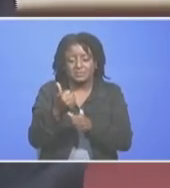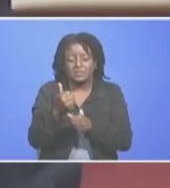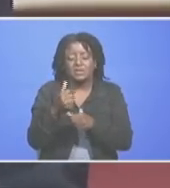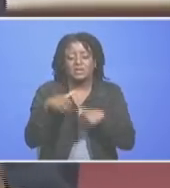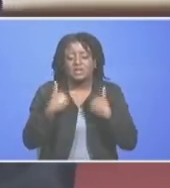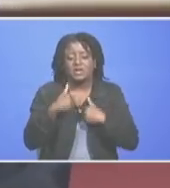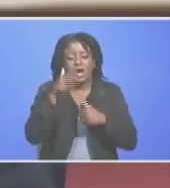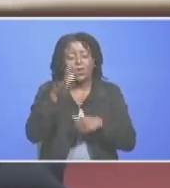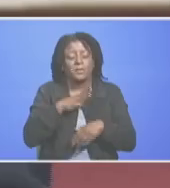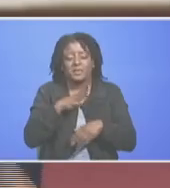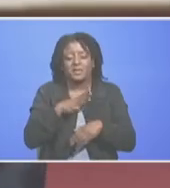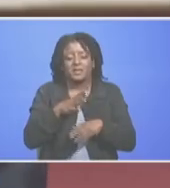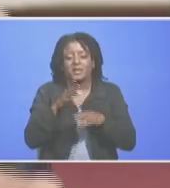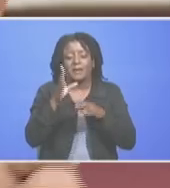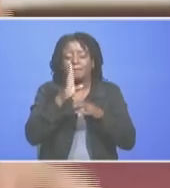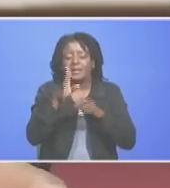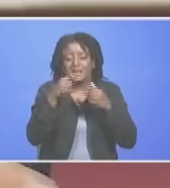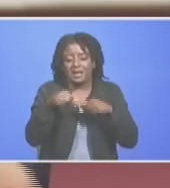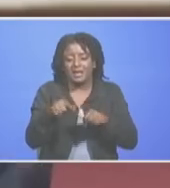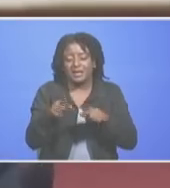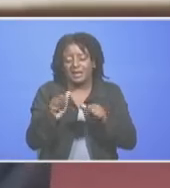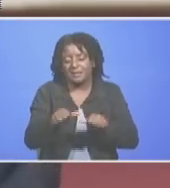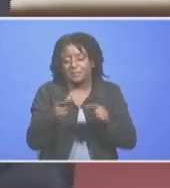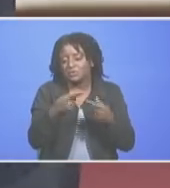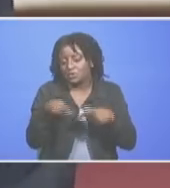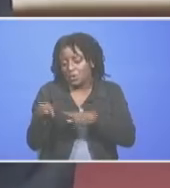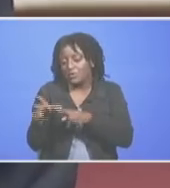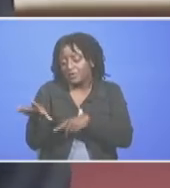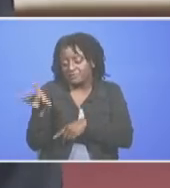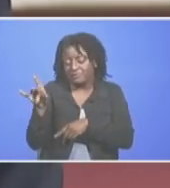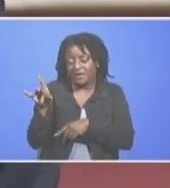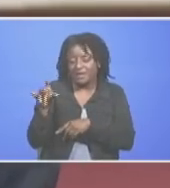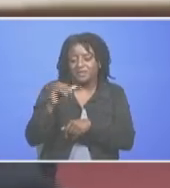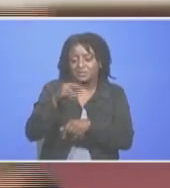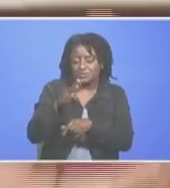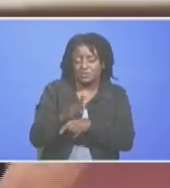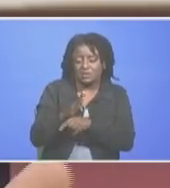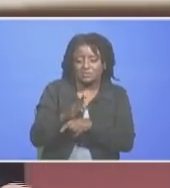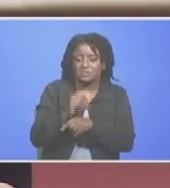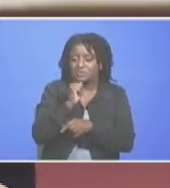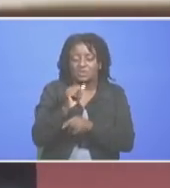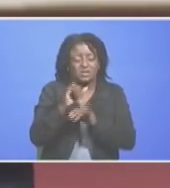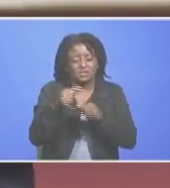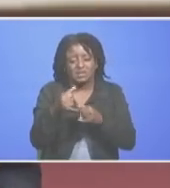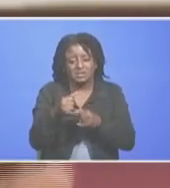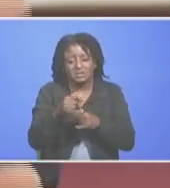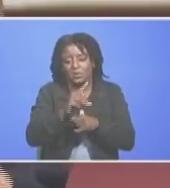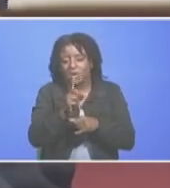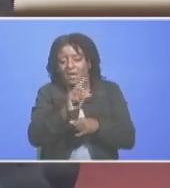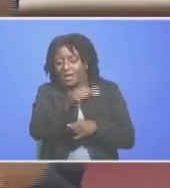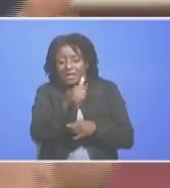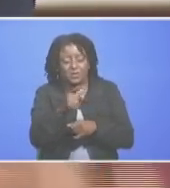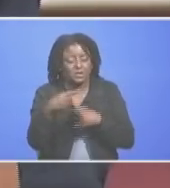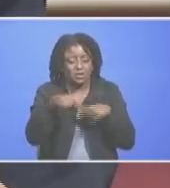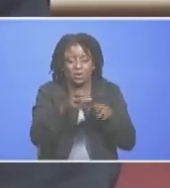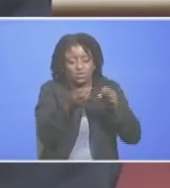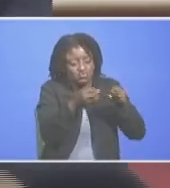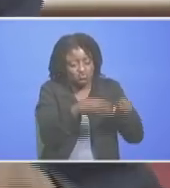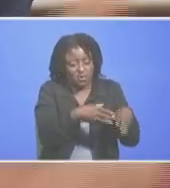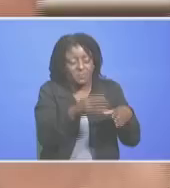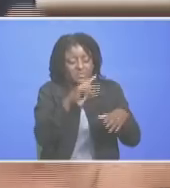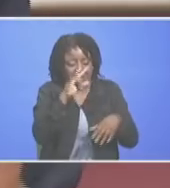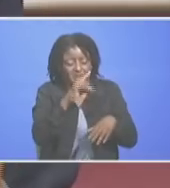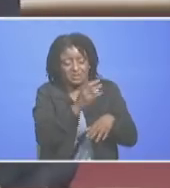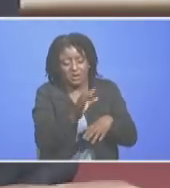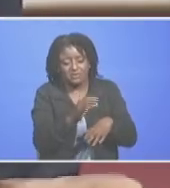able to go and find gainful employment. So it's not a daycare just where anyone can drop their kids off. It's particularized to